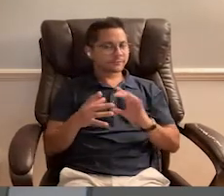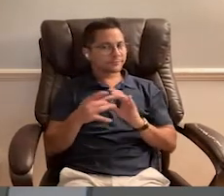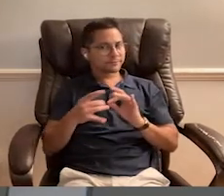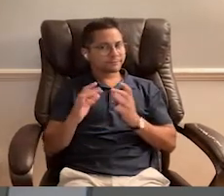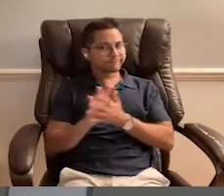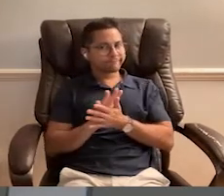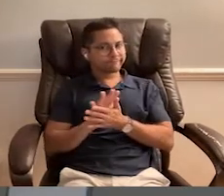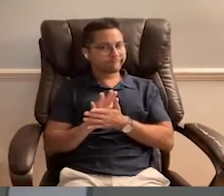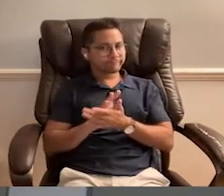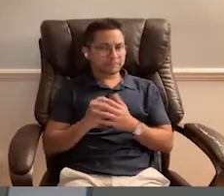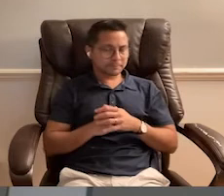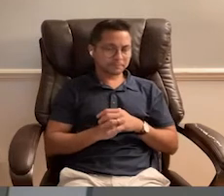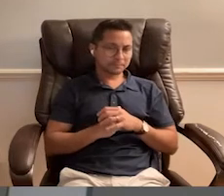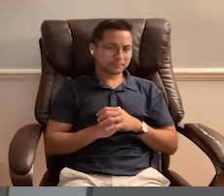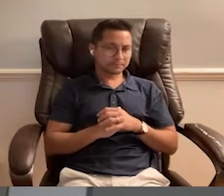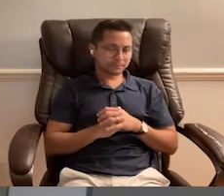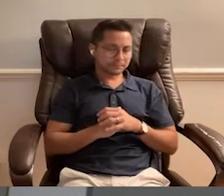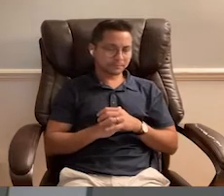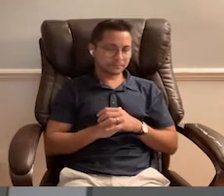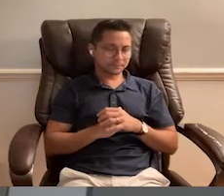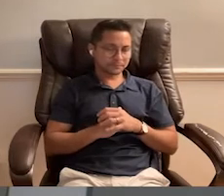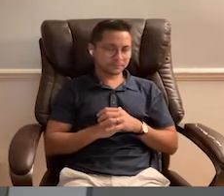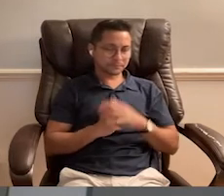children or parents and the children? Yeah. Yeah.